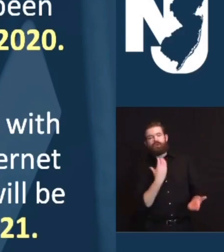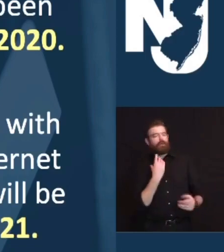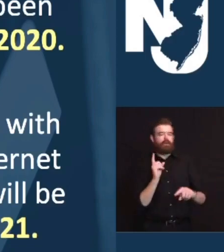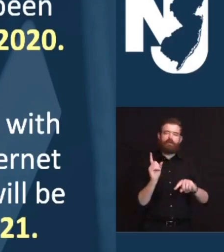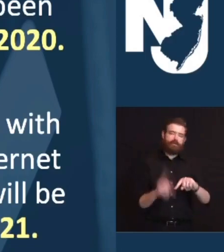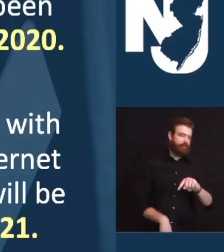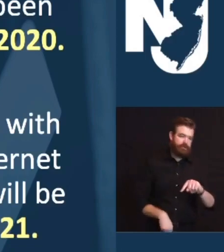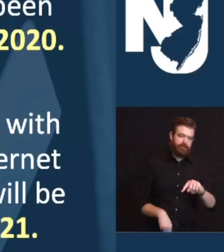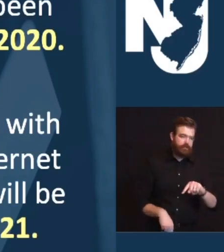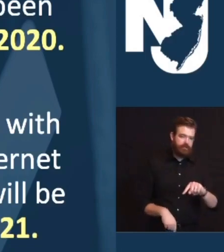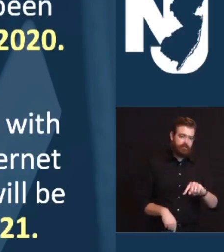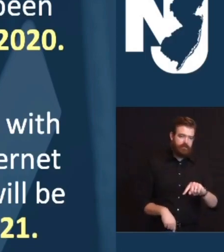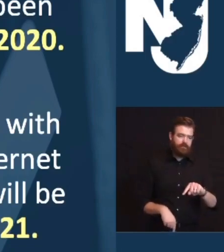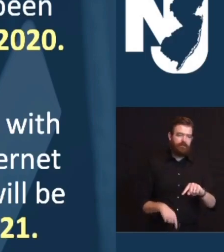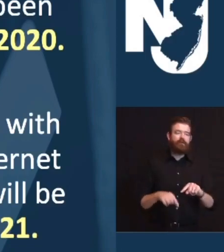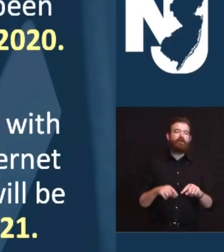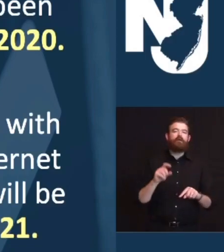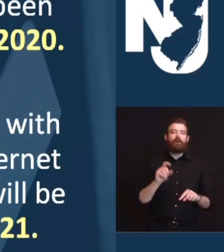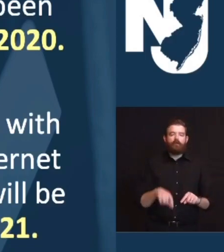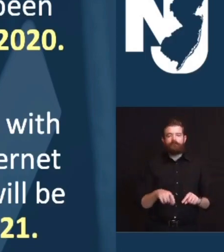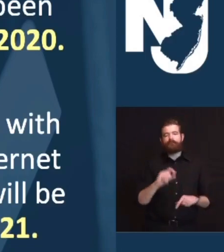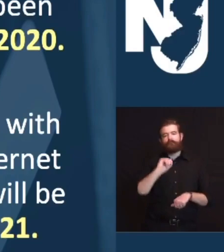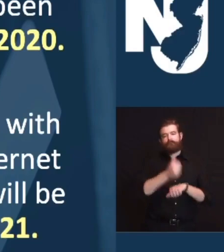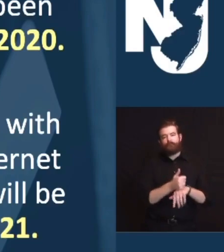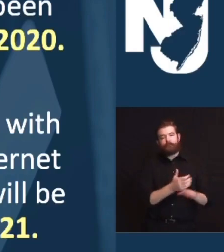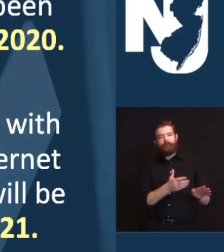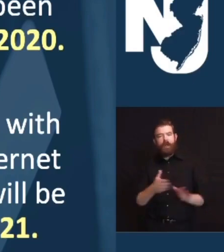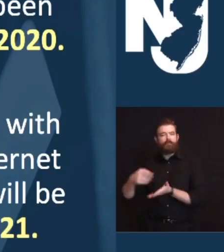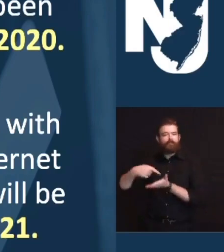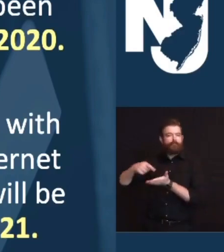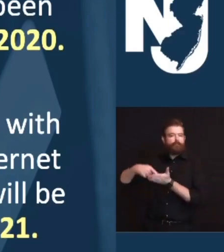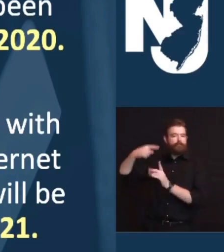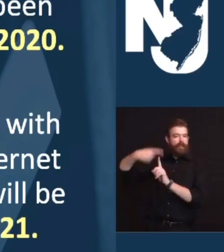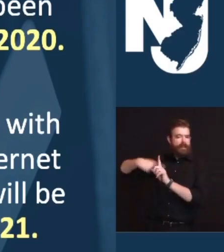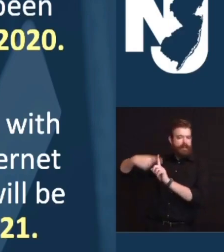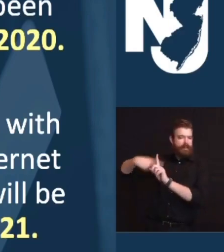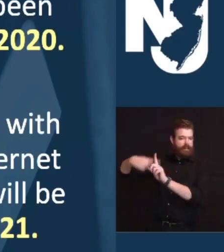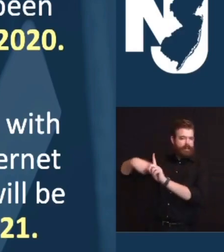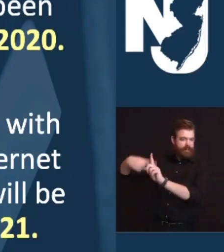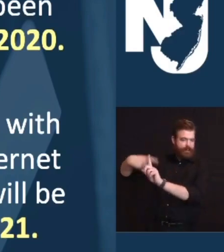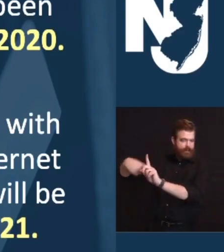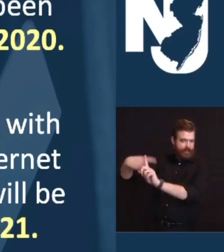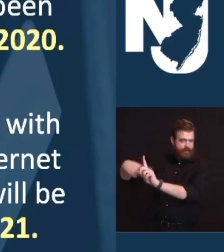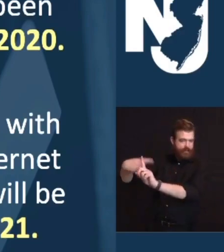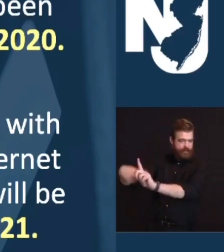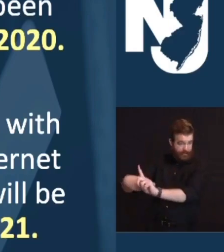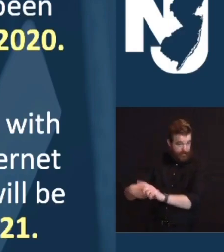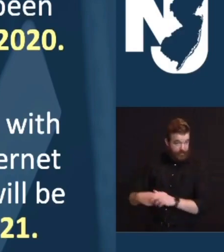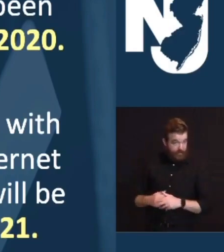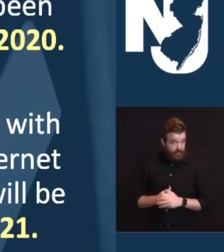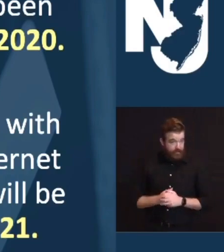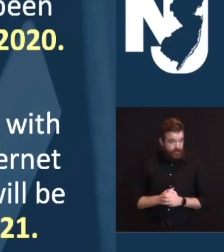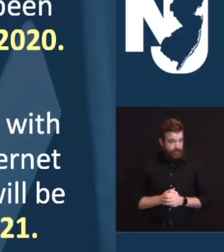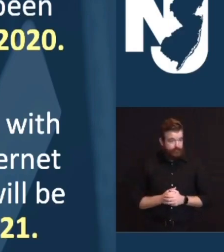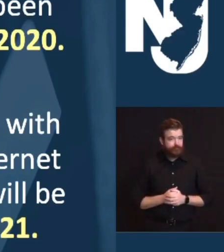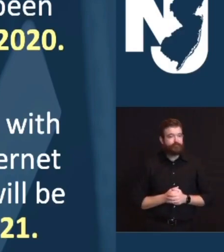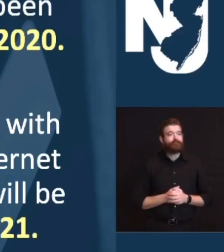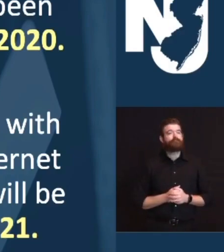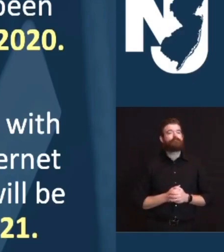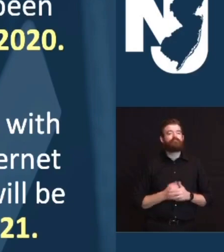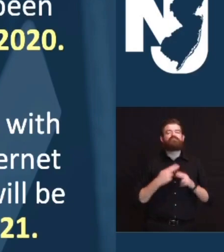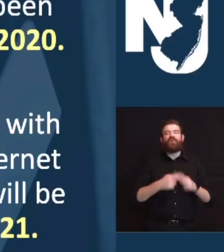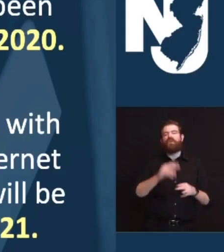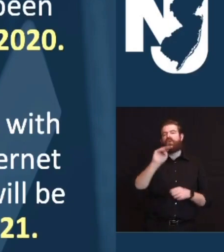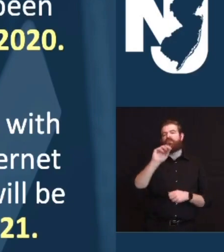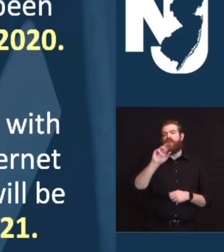I'll ask Joe in a few minutes to speak to our moratorium program, but our message to residents is clear. As this pandemic and